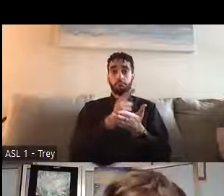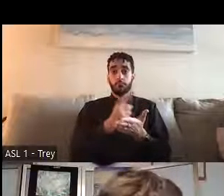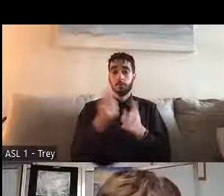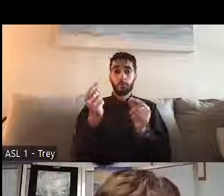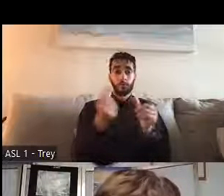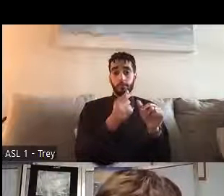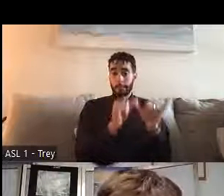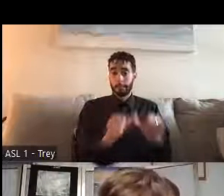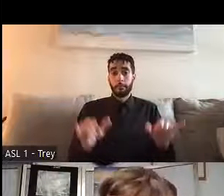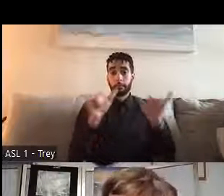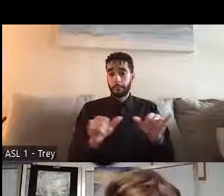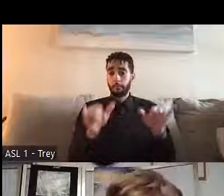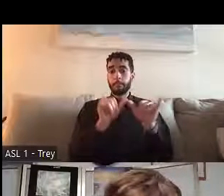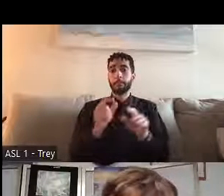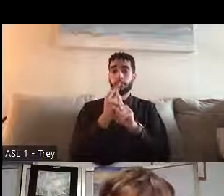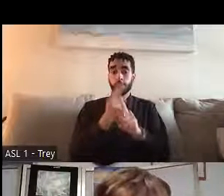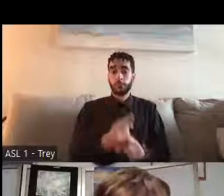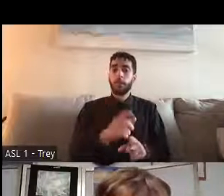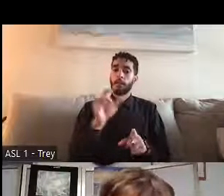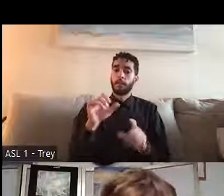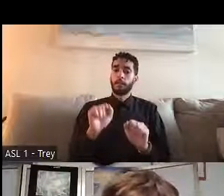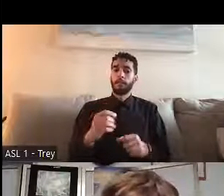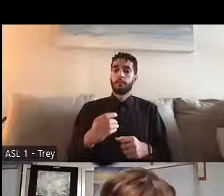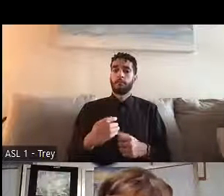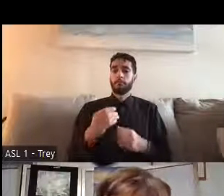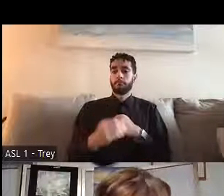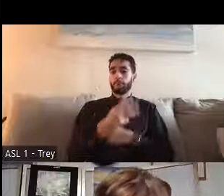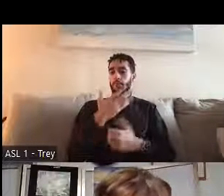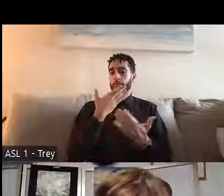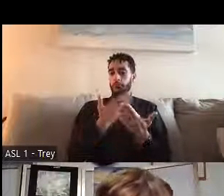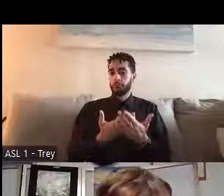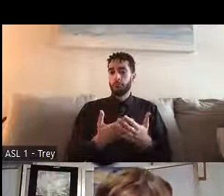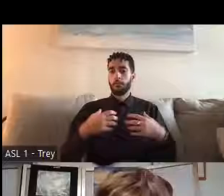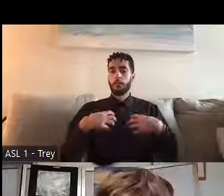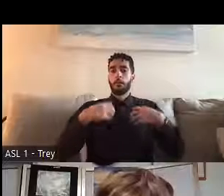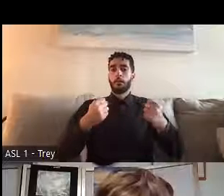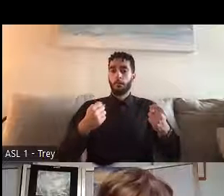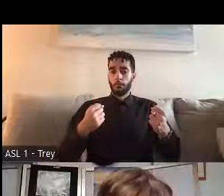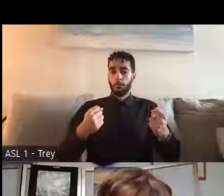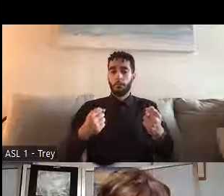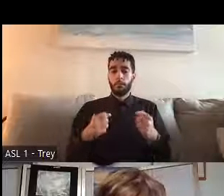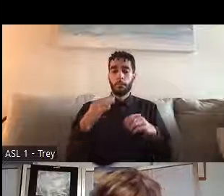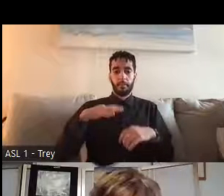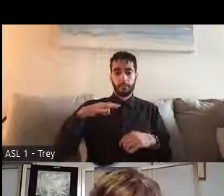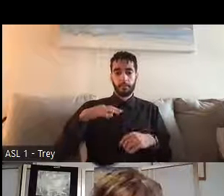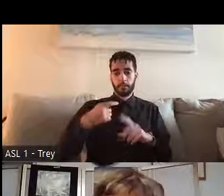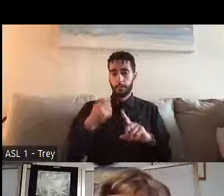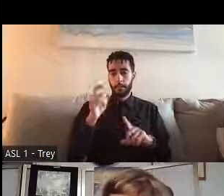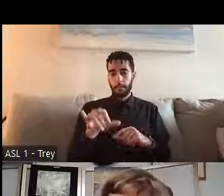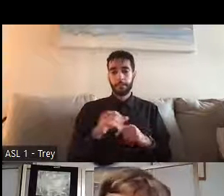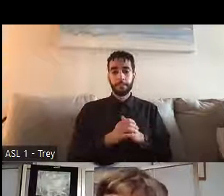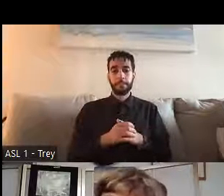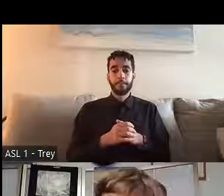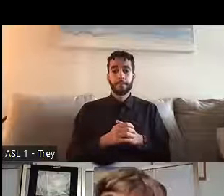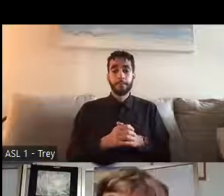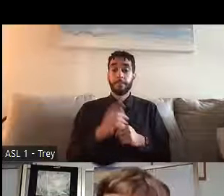health benefits. So it depends on how they participate in physical activity. And finally, caregivers who